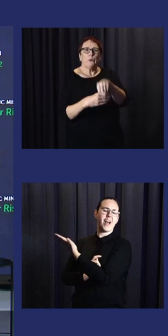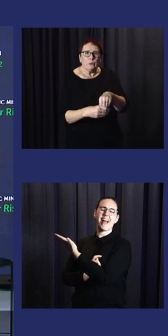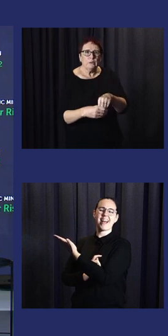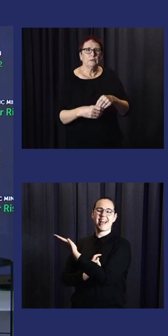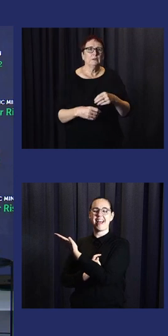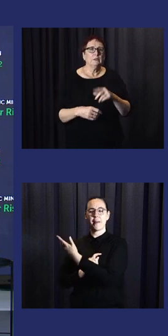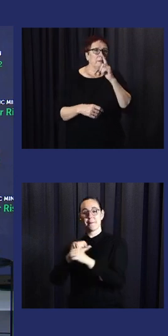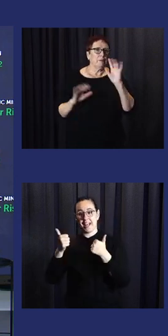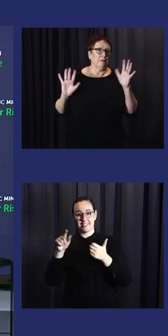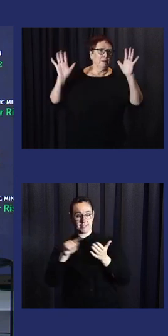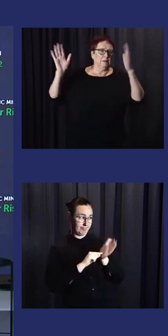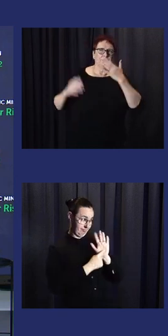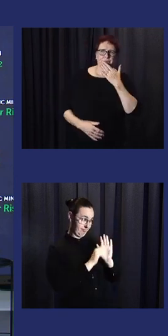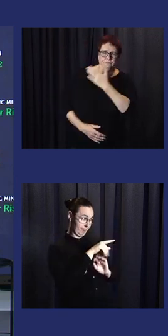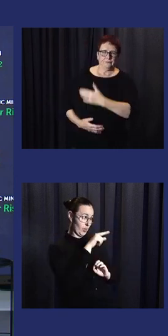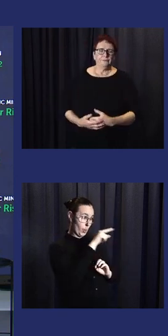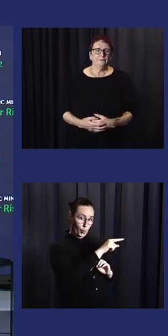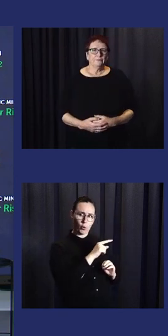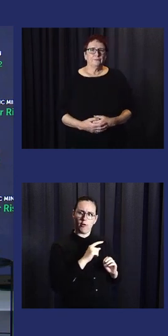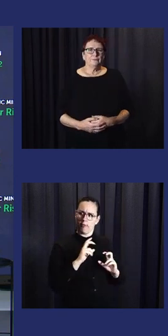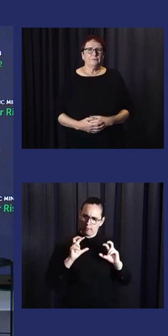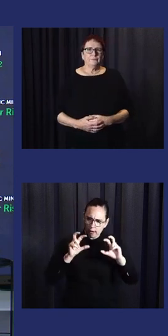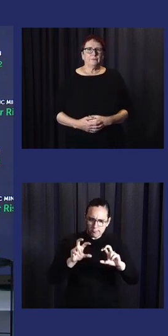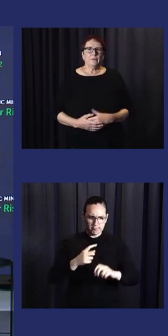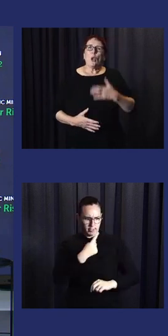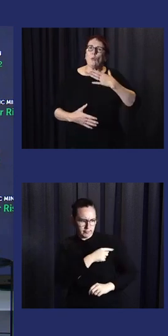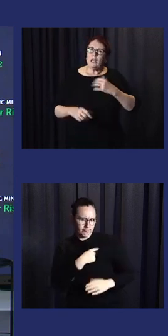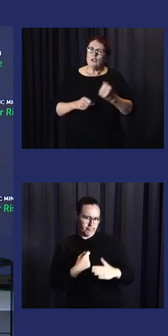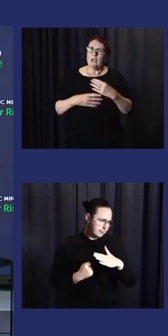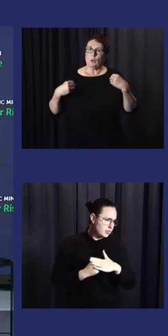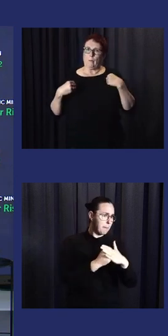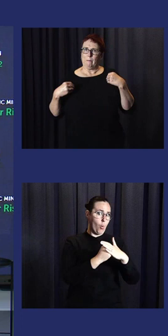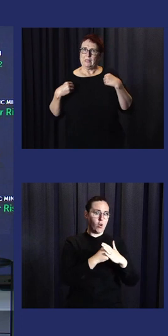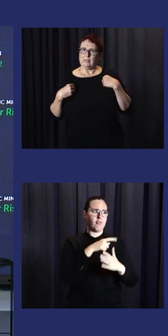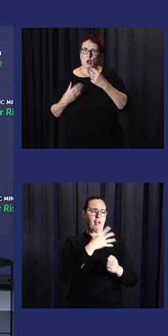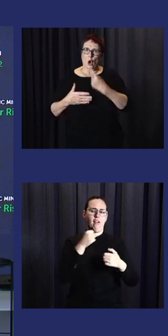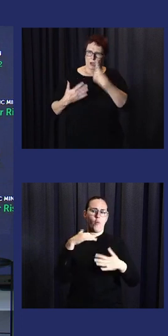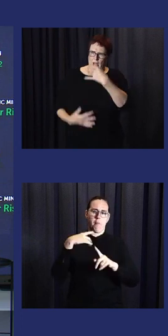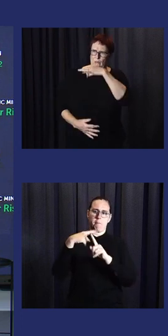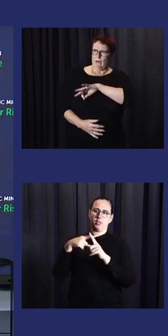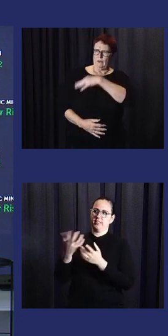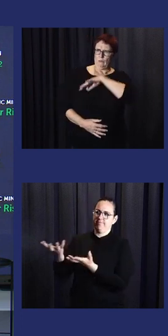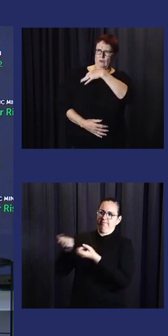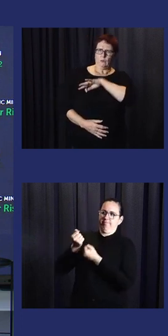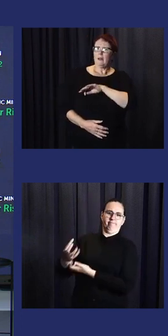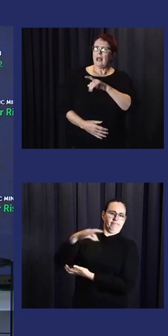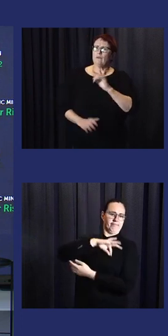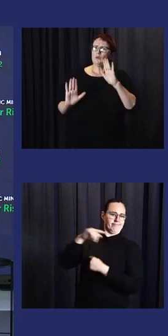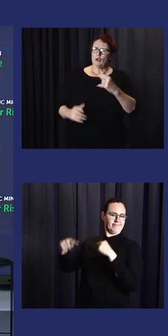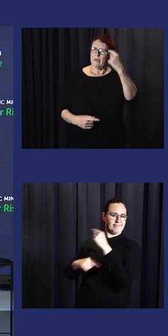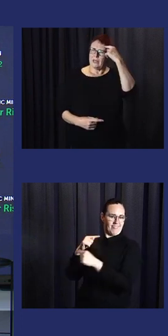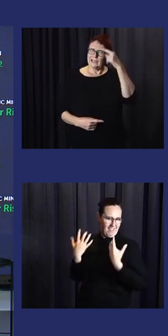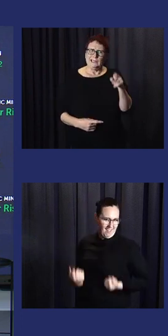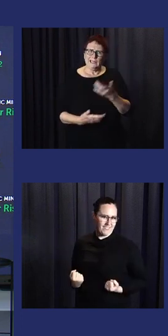you, and disclose risk in balance sheets. Otherwise, if we are not able to price